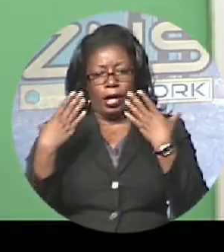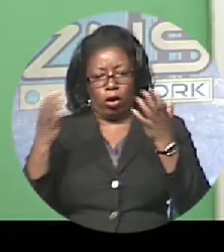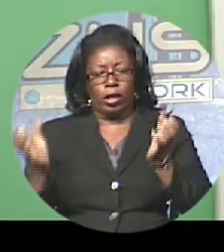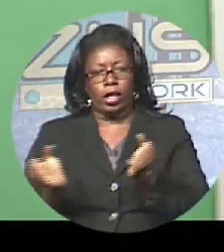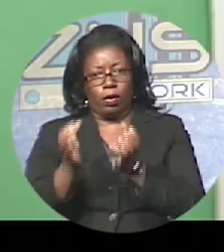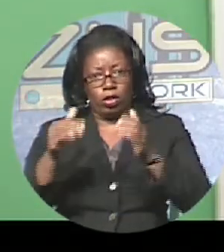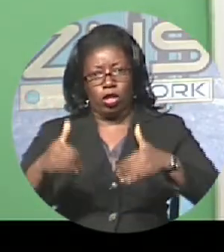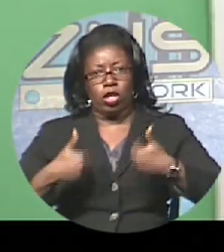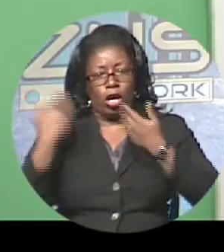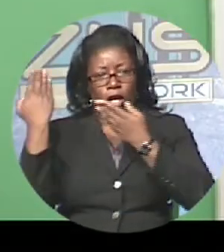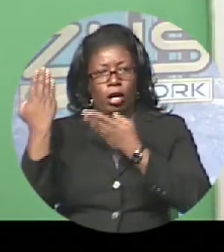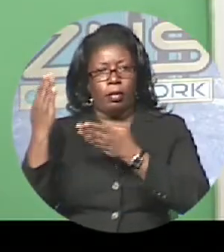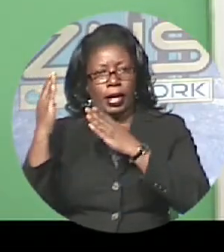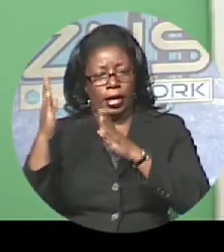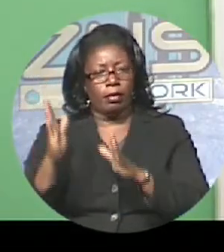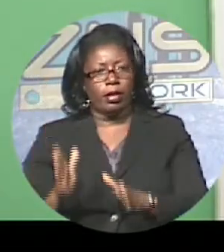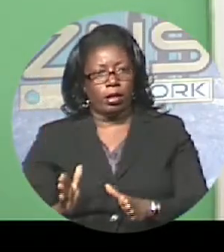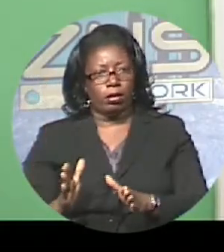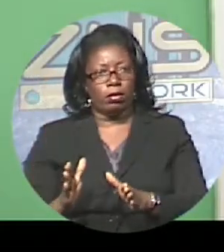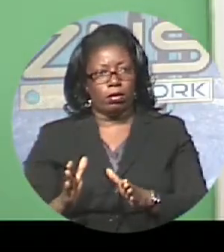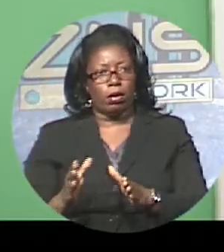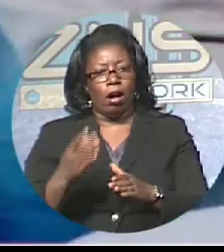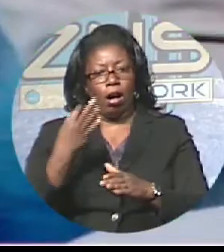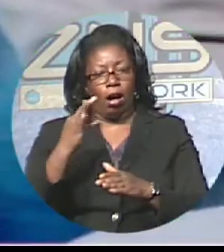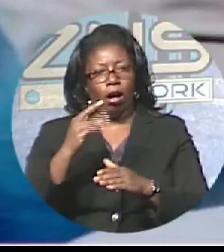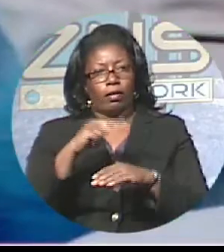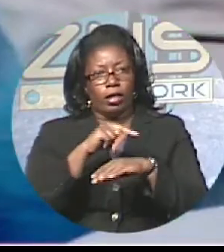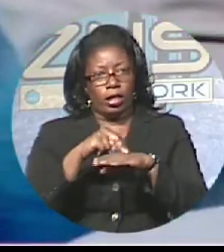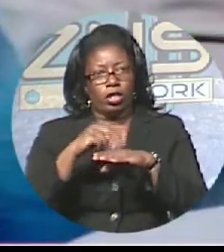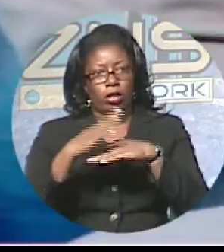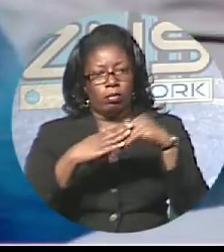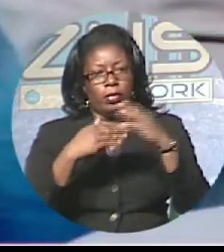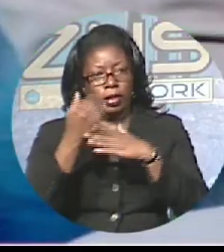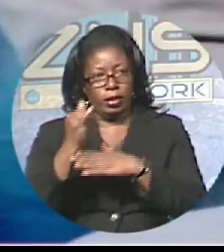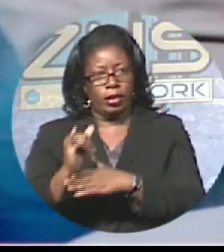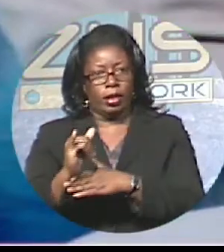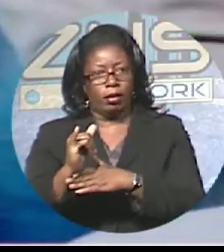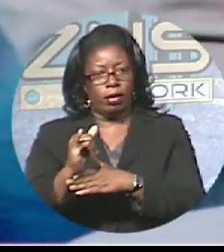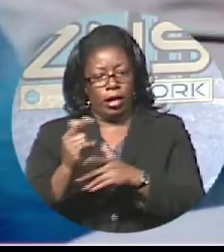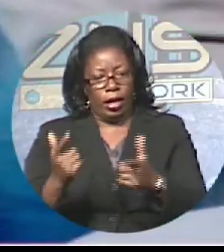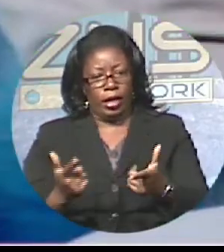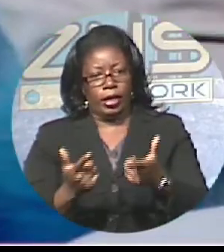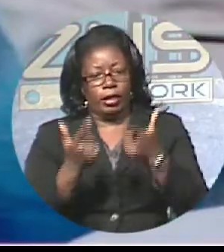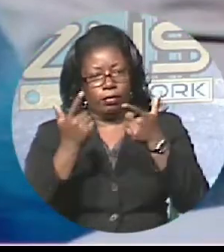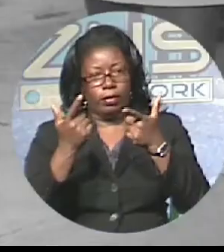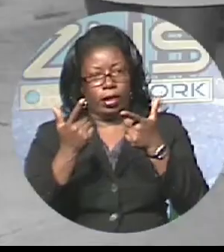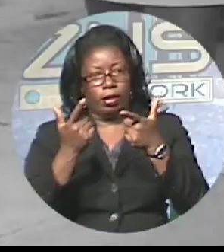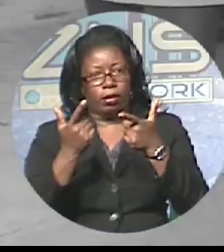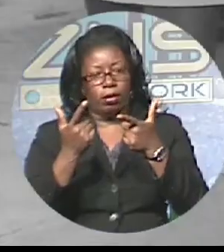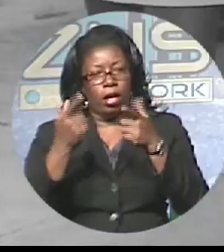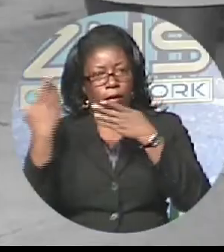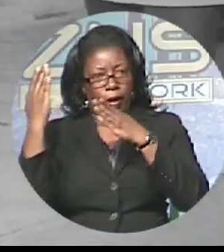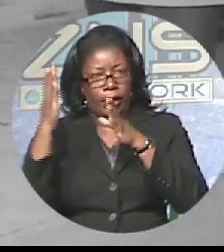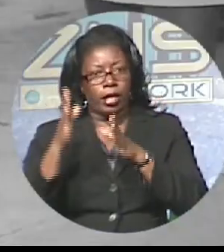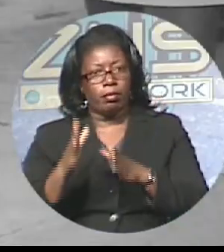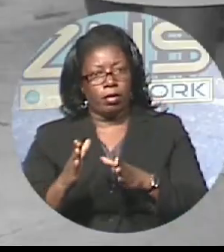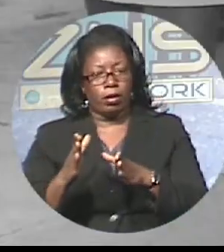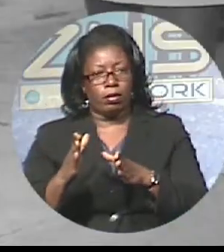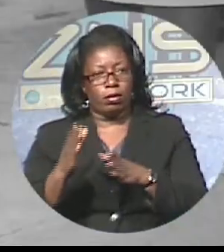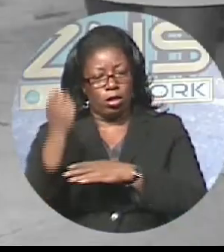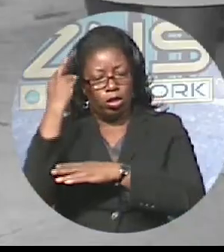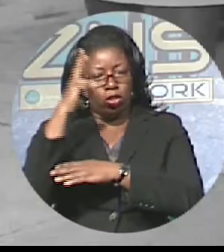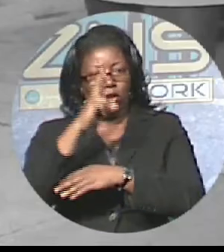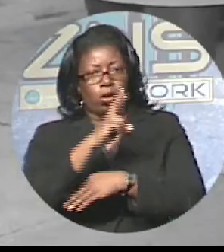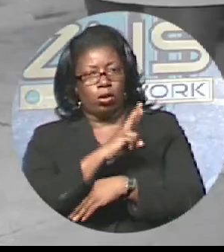to continue the important work of nation building. In addition to uplifting disenfranchised Bahamians, Sir Randall was a